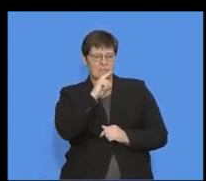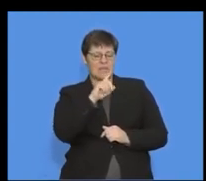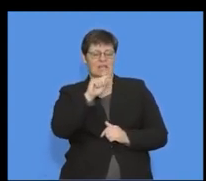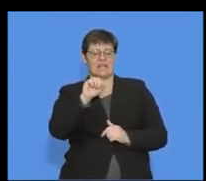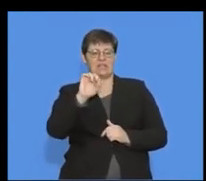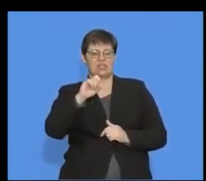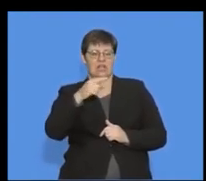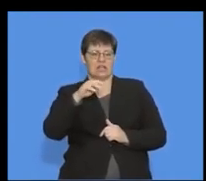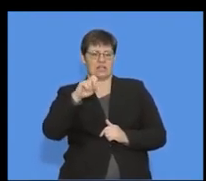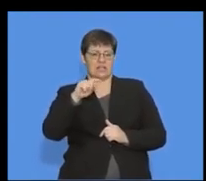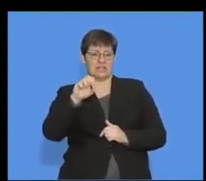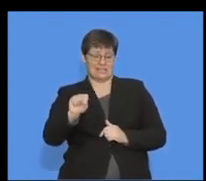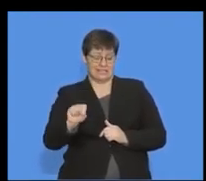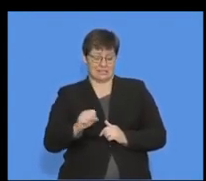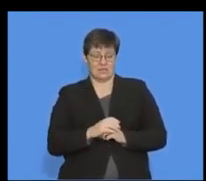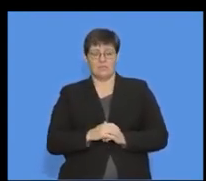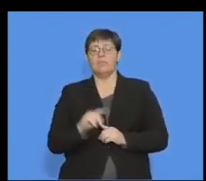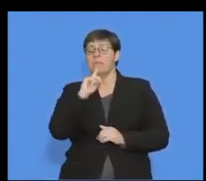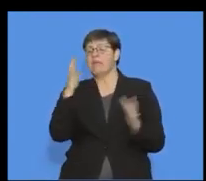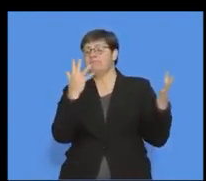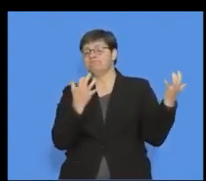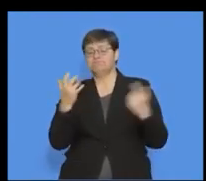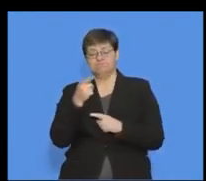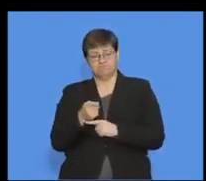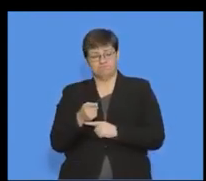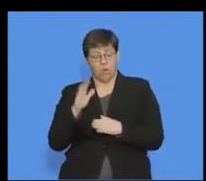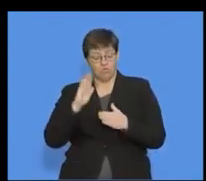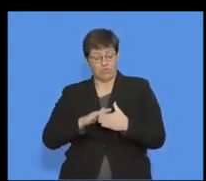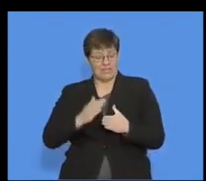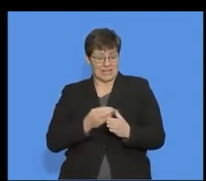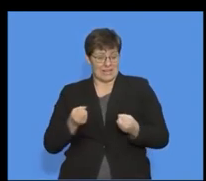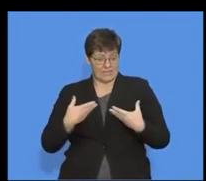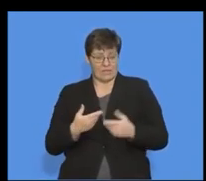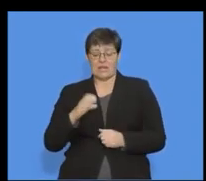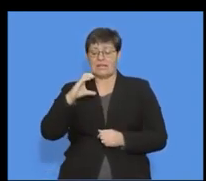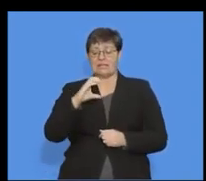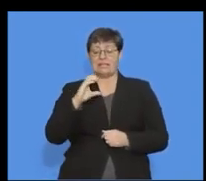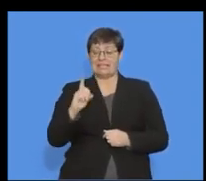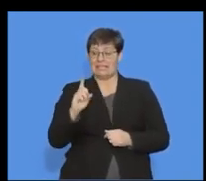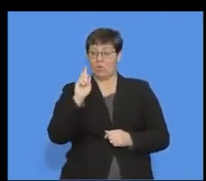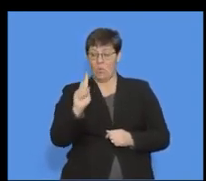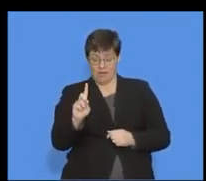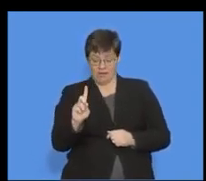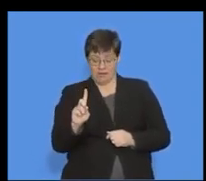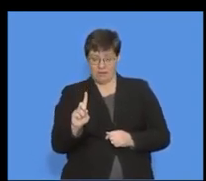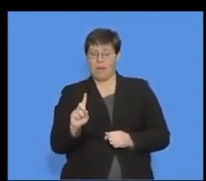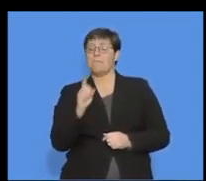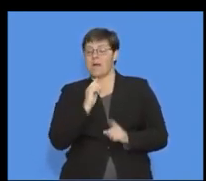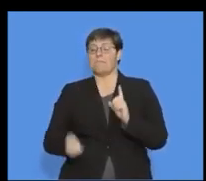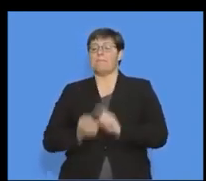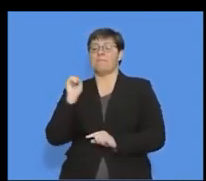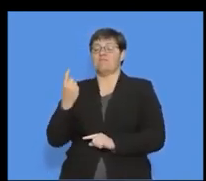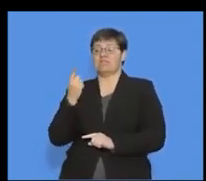tangents. Now, to calculate with reasons the size of D1, that's the first thing we need to